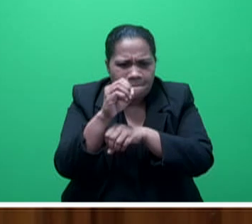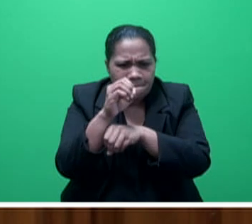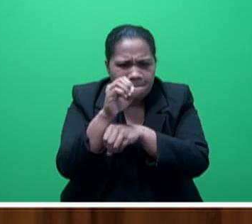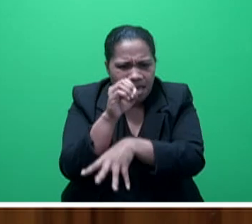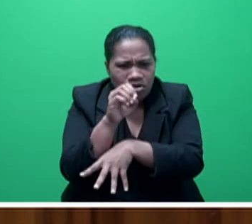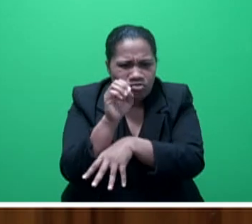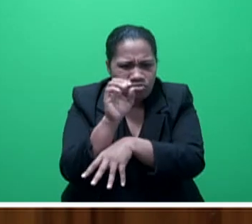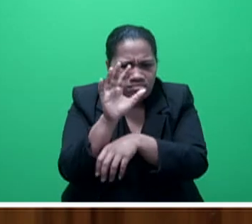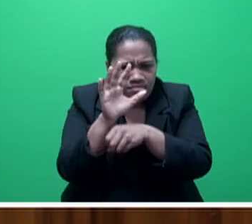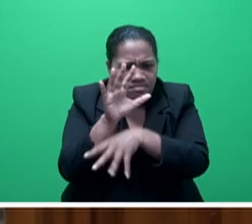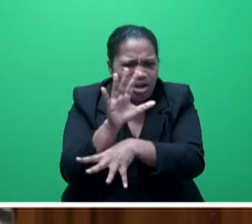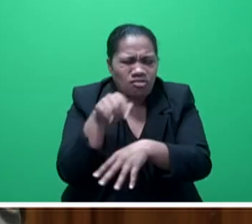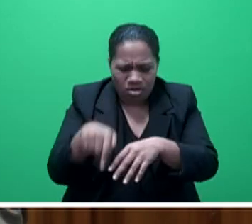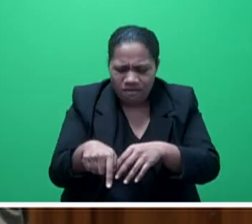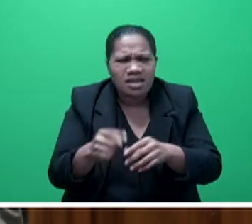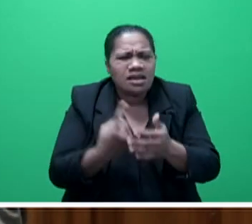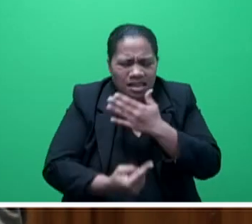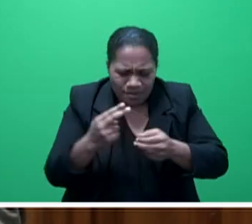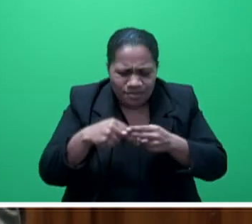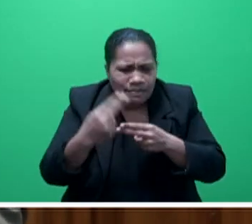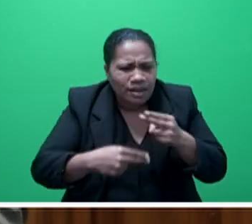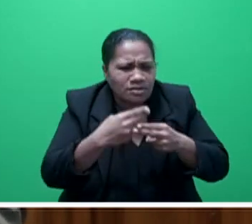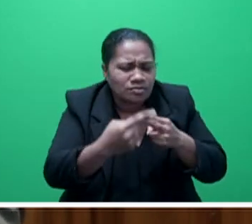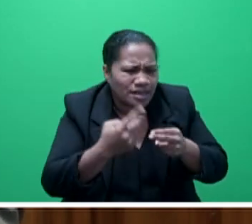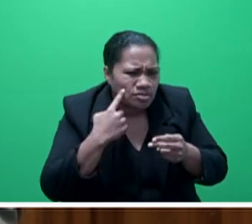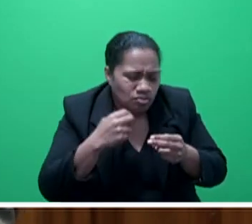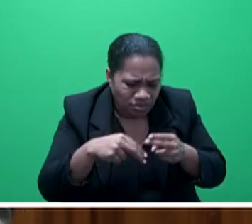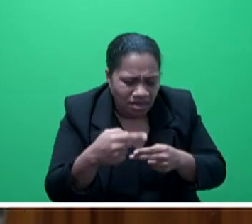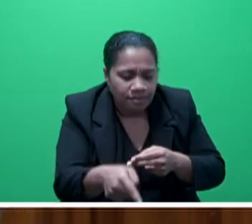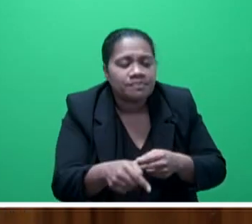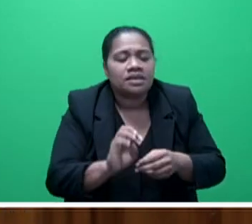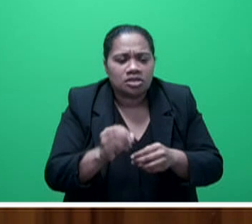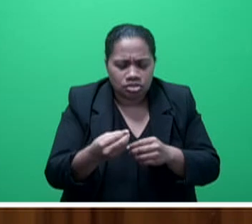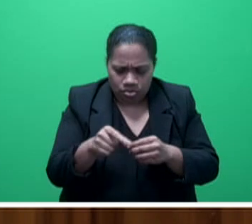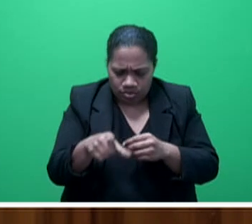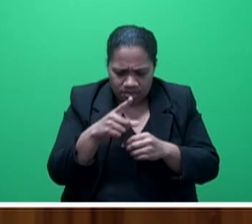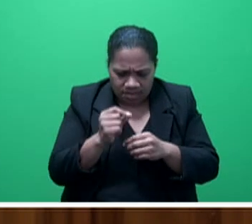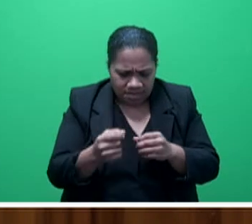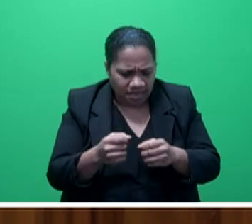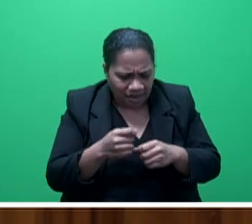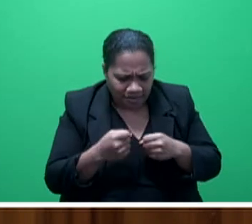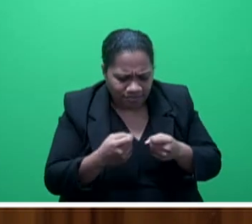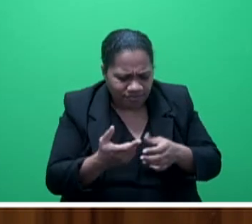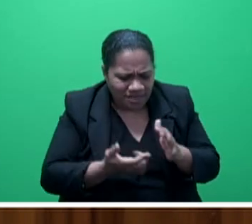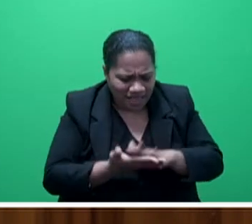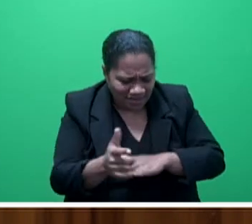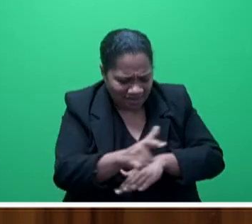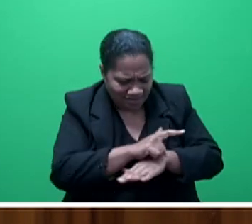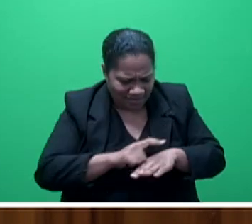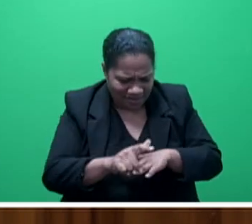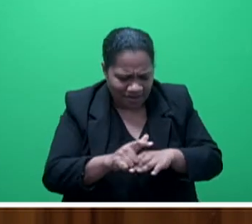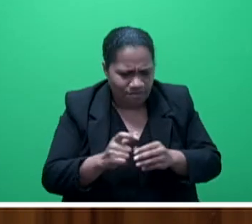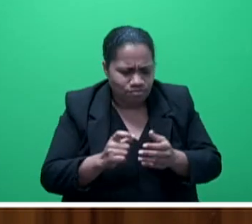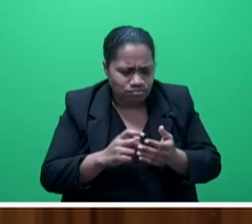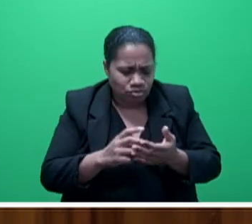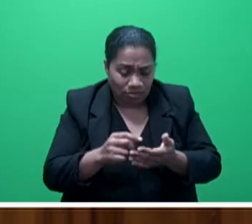make proposals to potential RED Plus initiatives for the 28 designated lands under the Land Bank program. In this way, conservation of